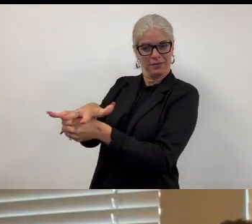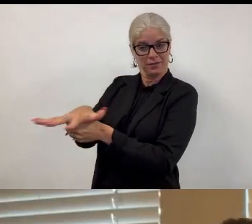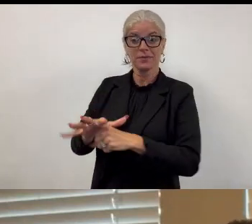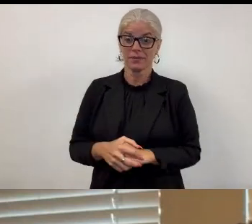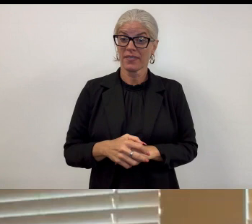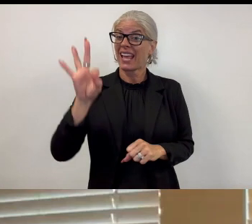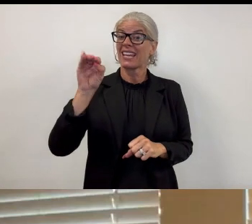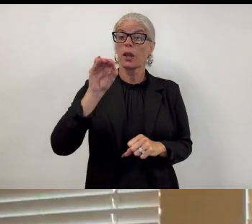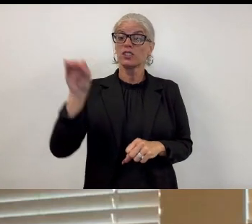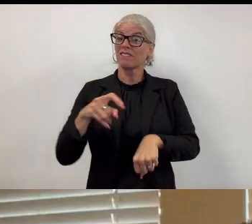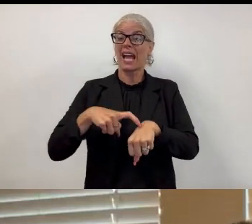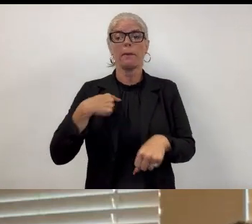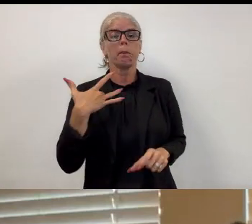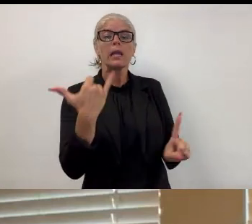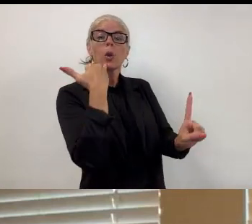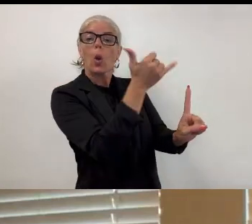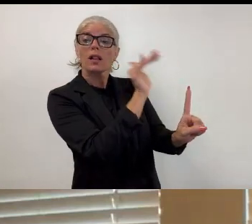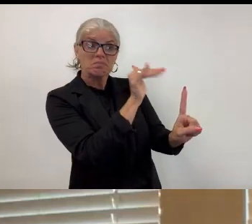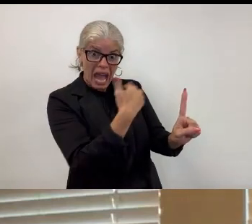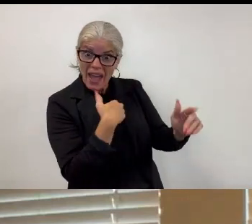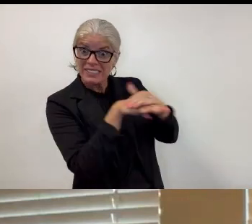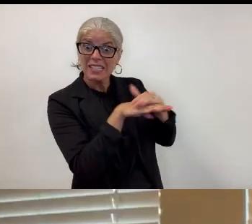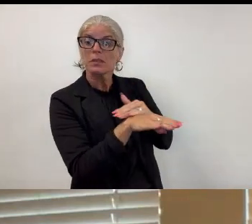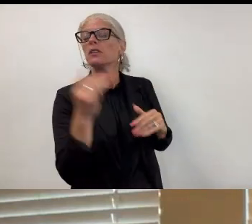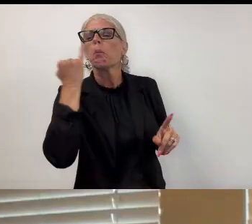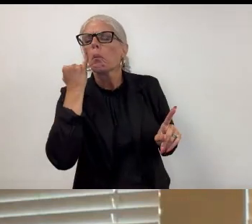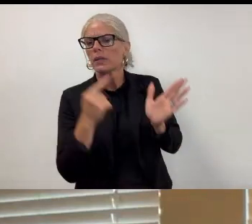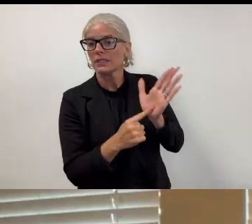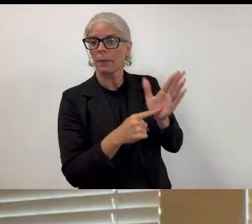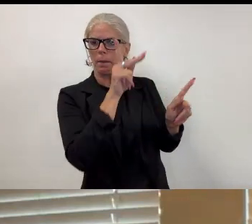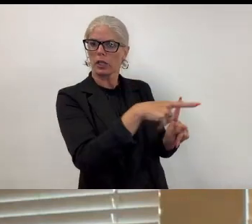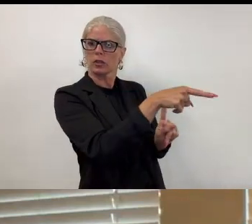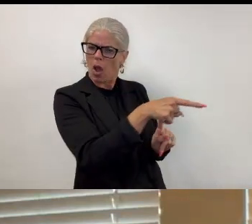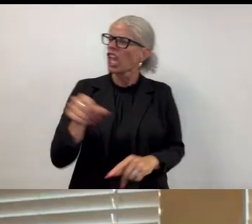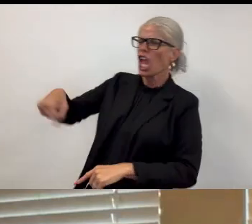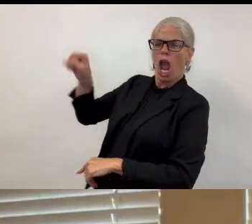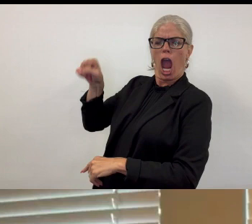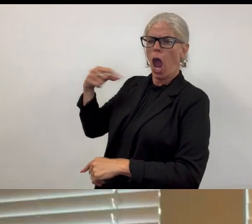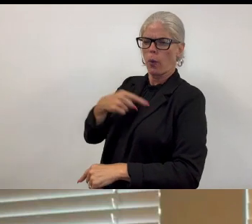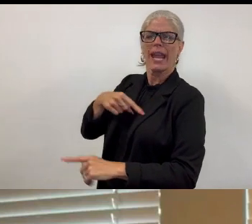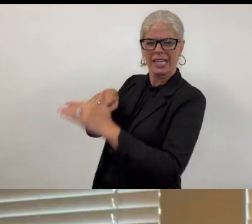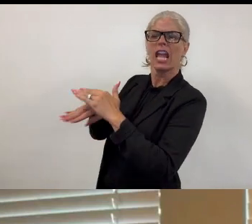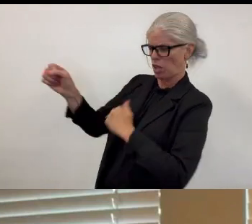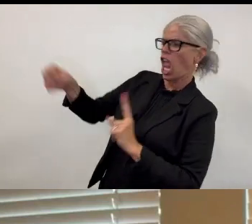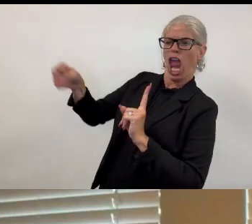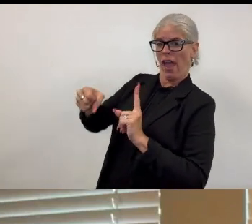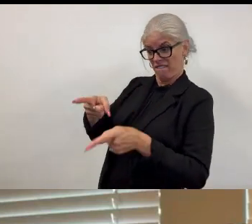not the rule. 9 times out of 10, when I go places and I'm calling ahead to ask about accessibility, if I get an